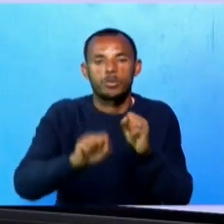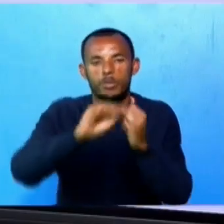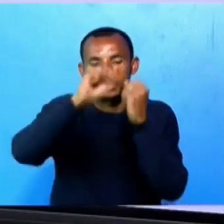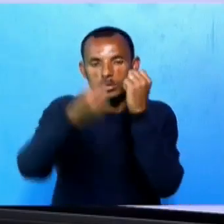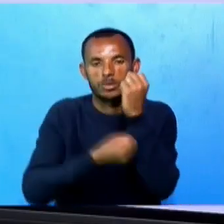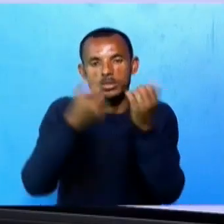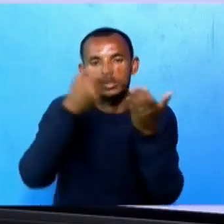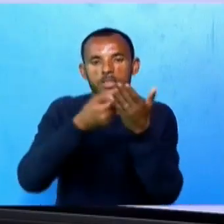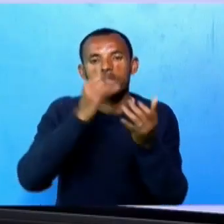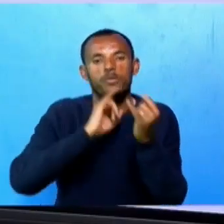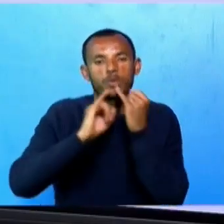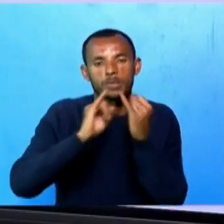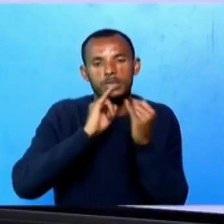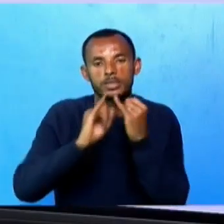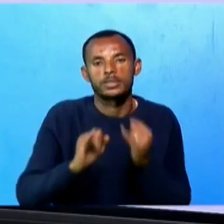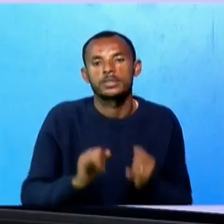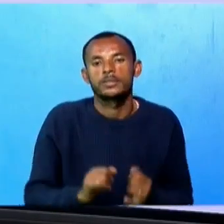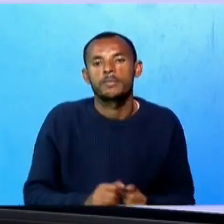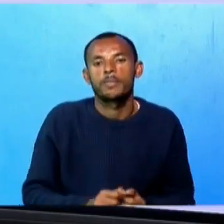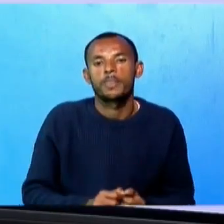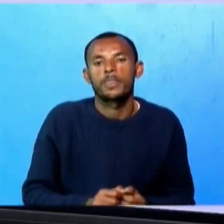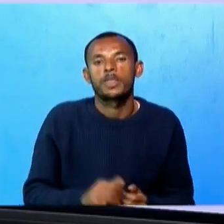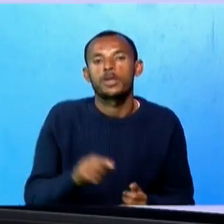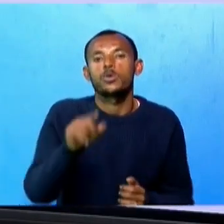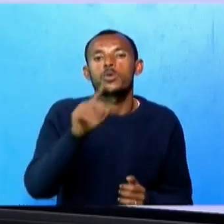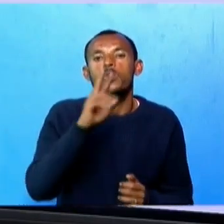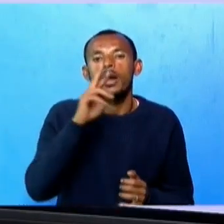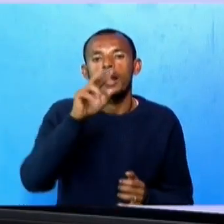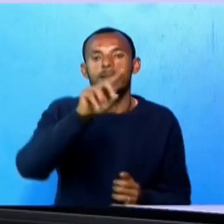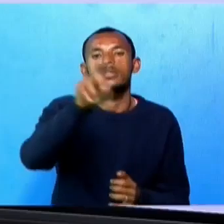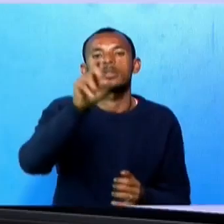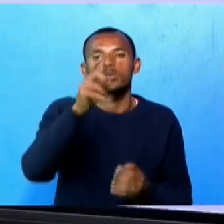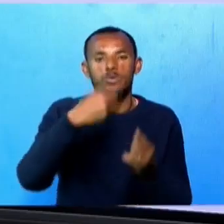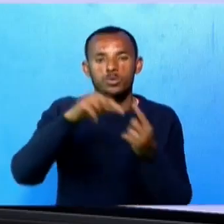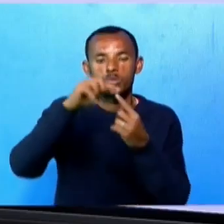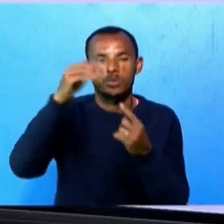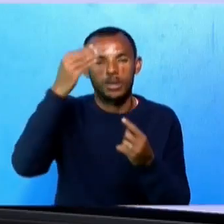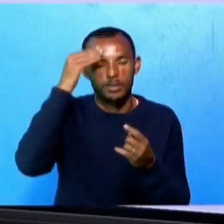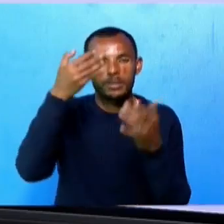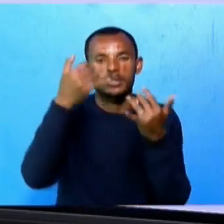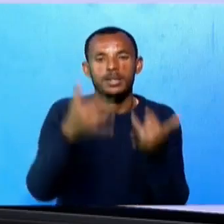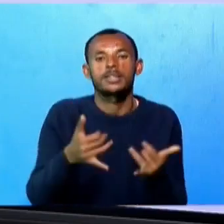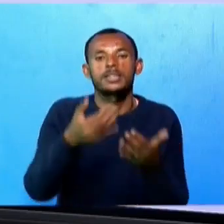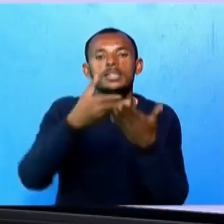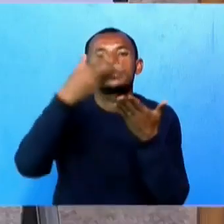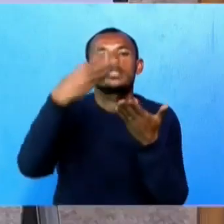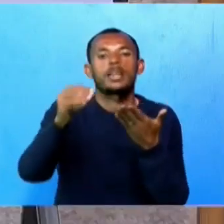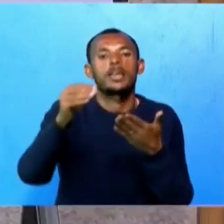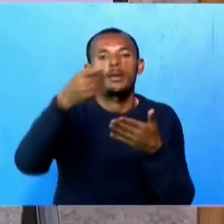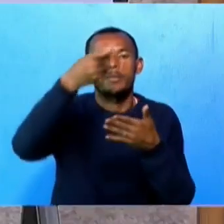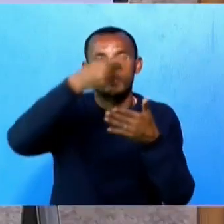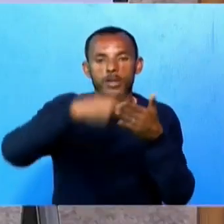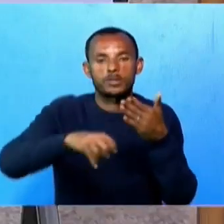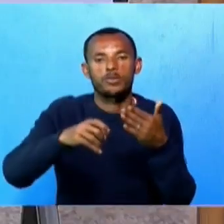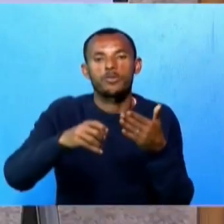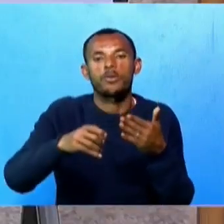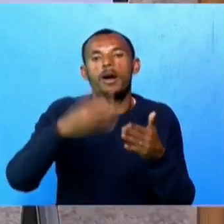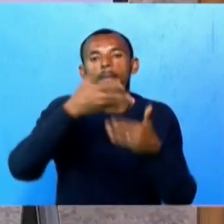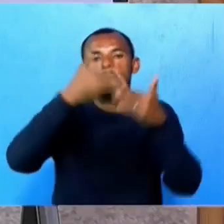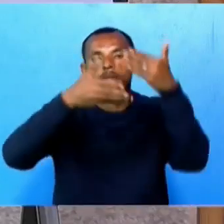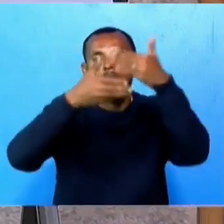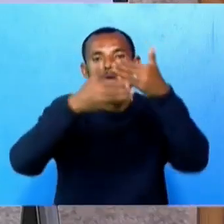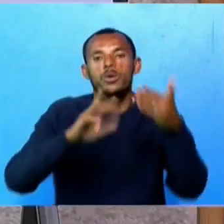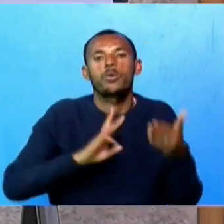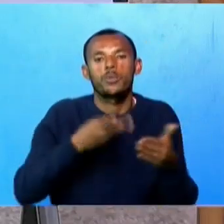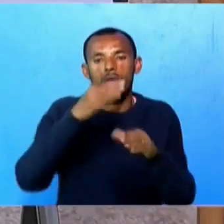on this information, you are asked to determine the current selling price of the apartment. As we